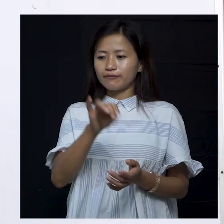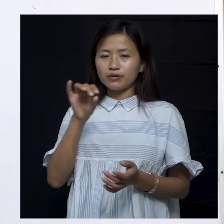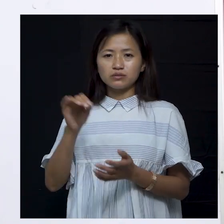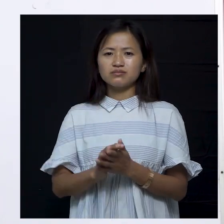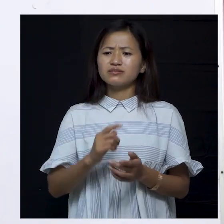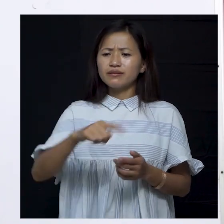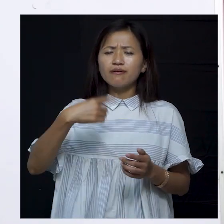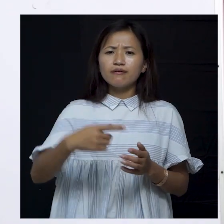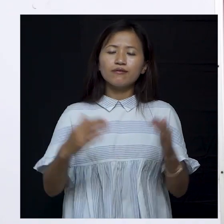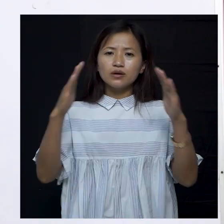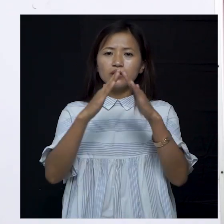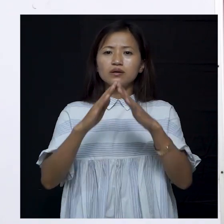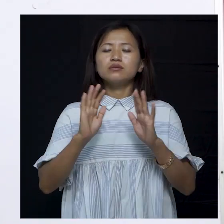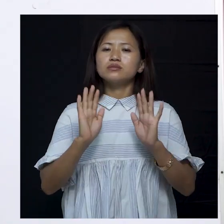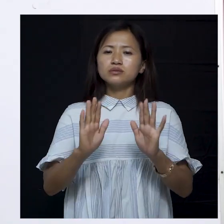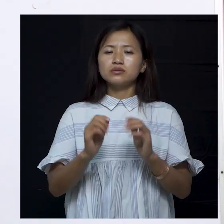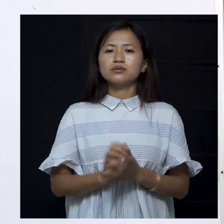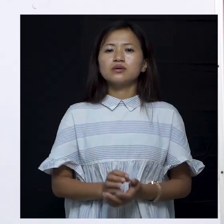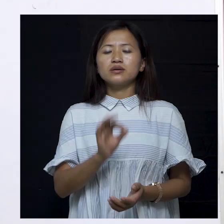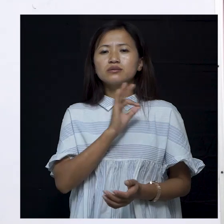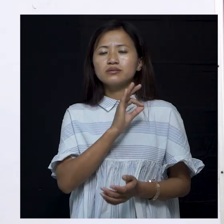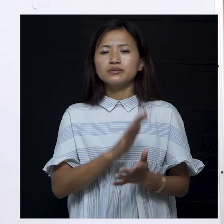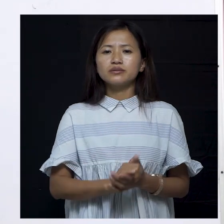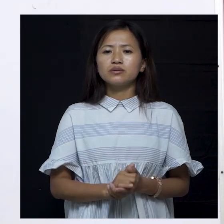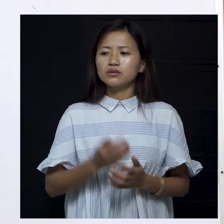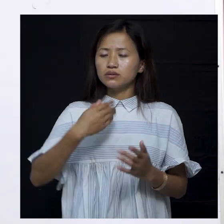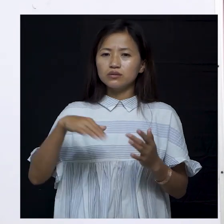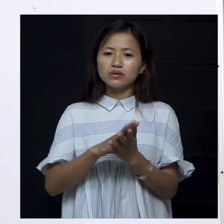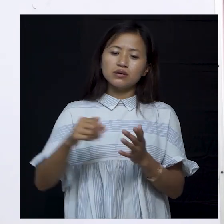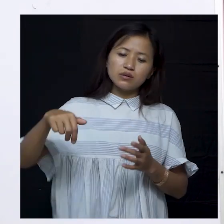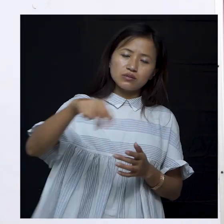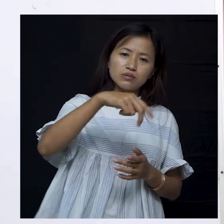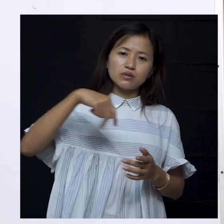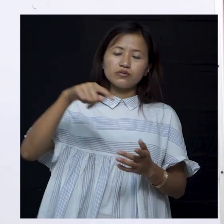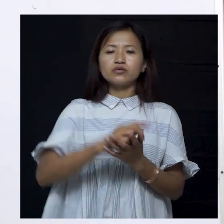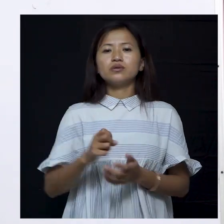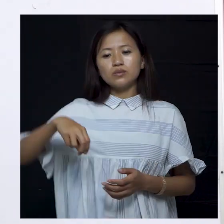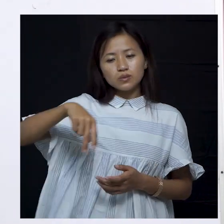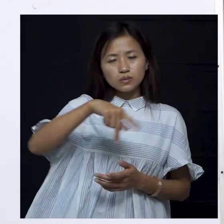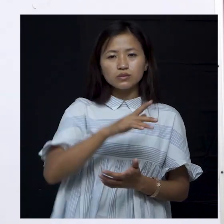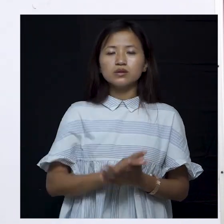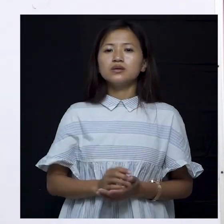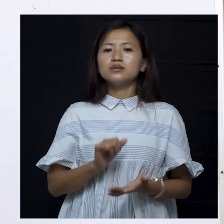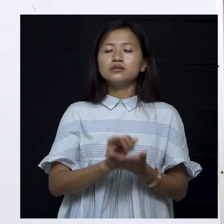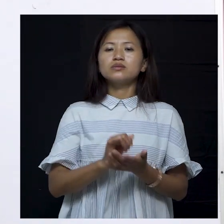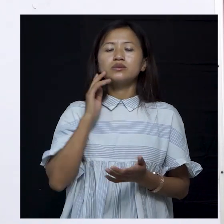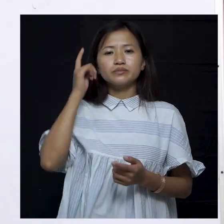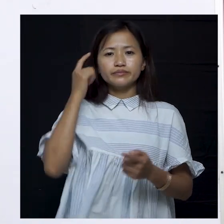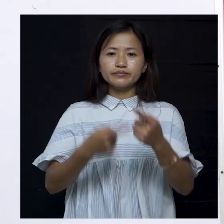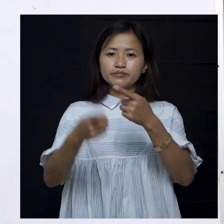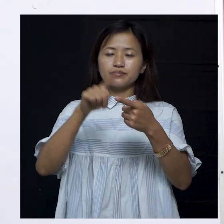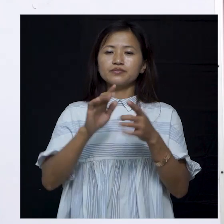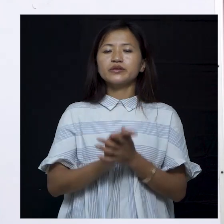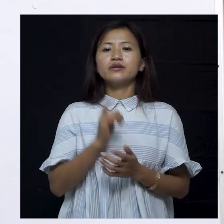kept as pets, right? You have dogs at home, you like that, you like to go around for a walk with your dogs. This is what we all experience. And if